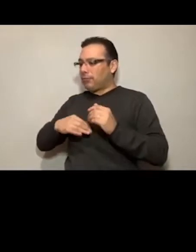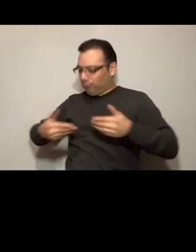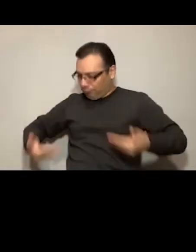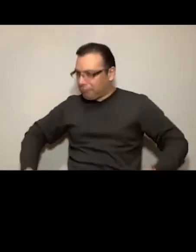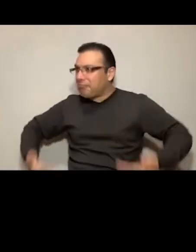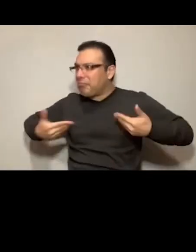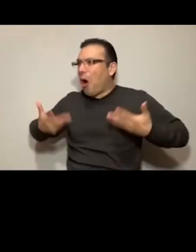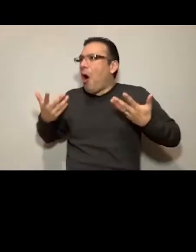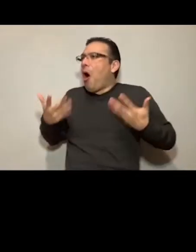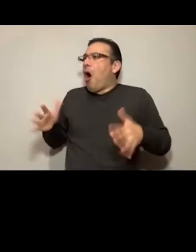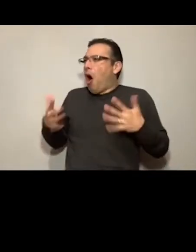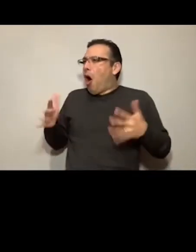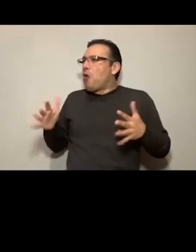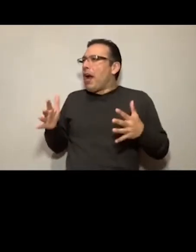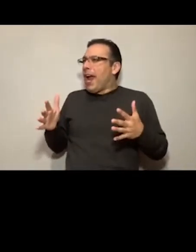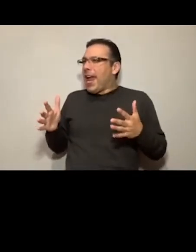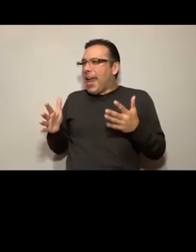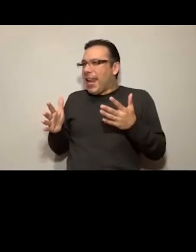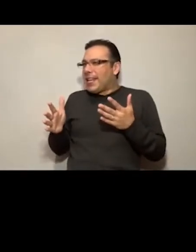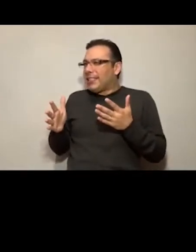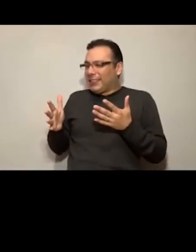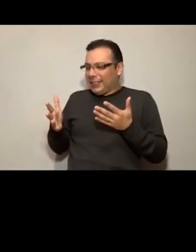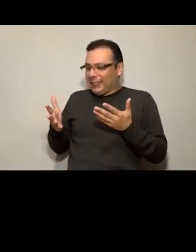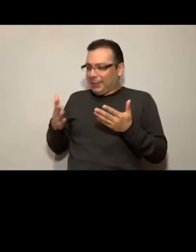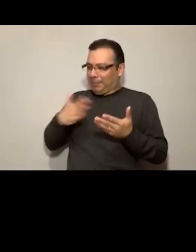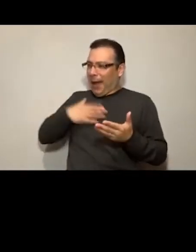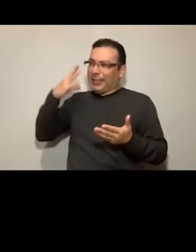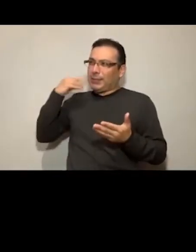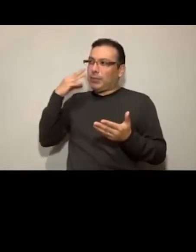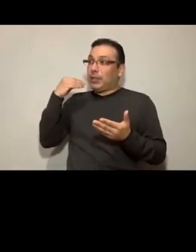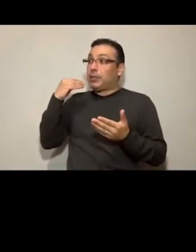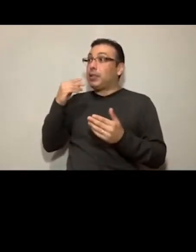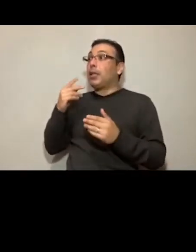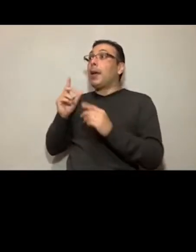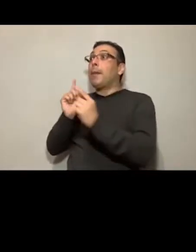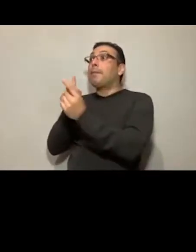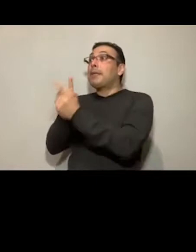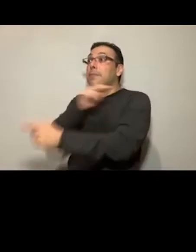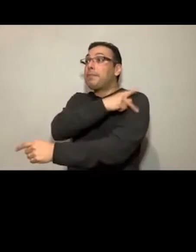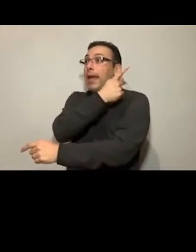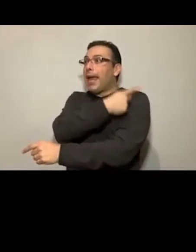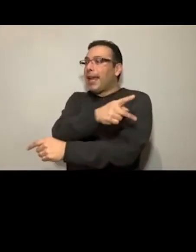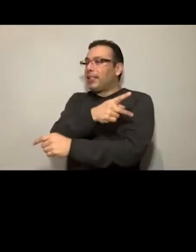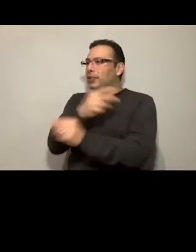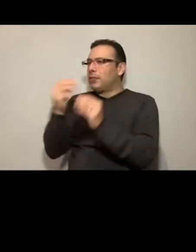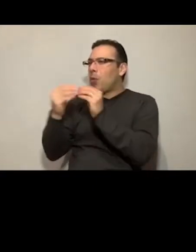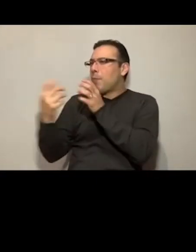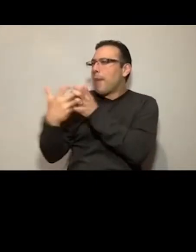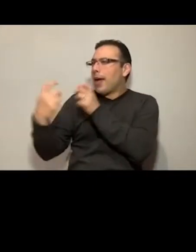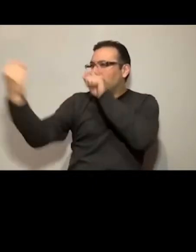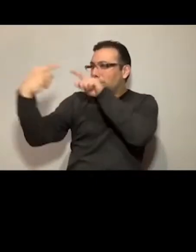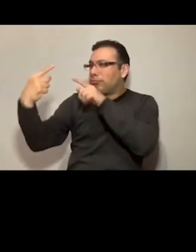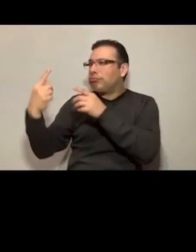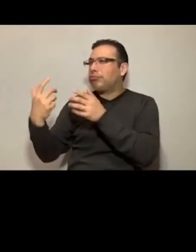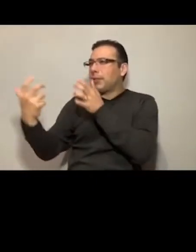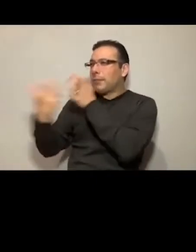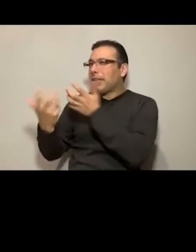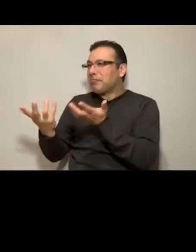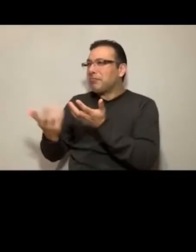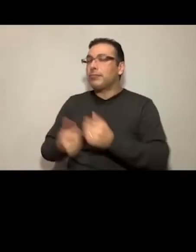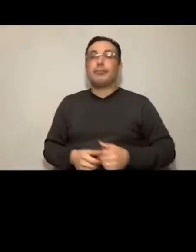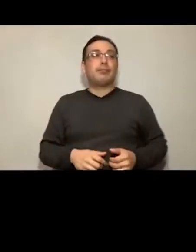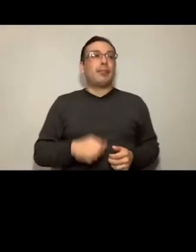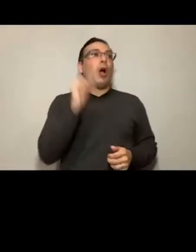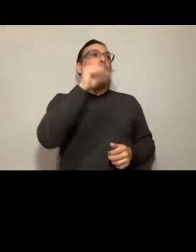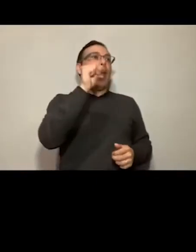able to be relatable to people when you meet them in the patient setting? Oh, 100%. Being in the